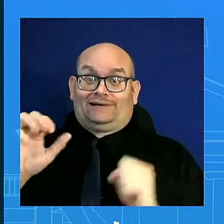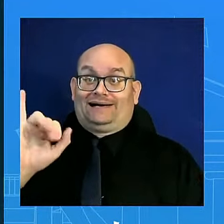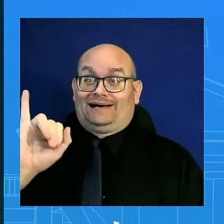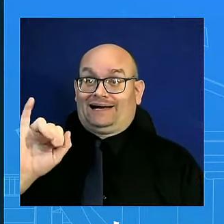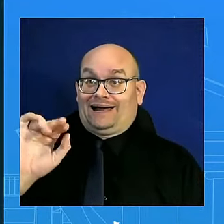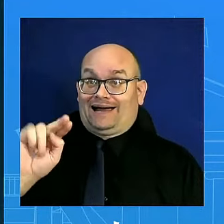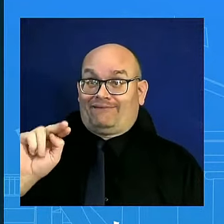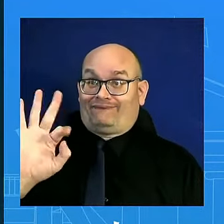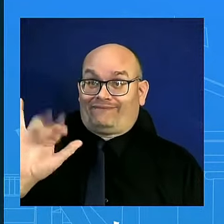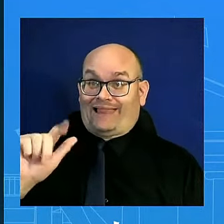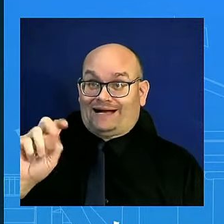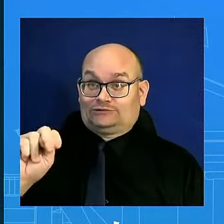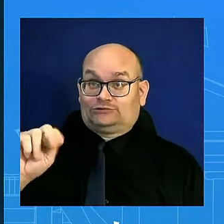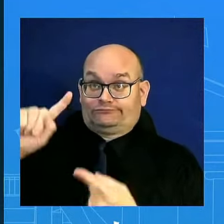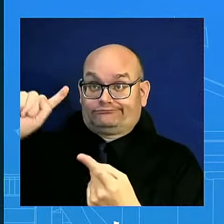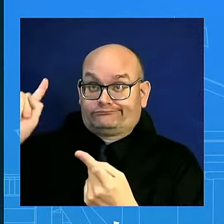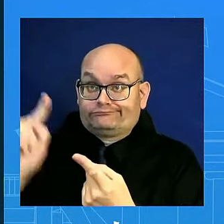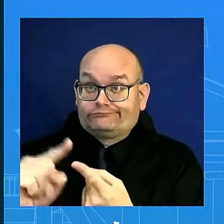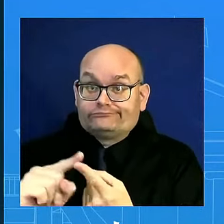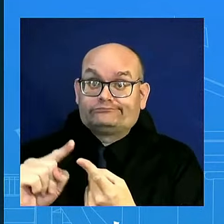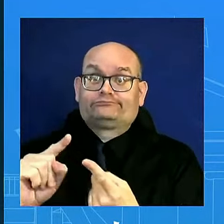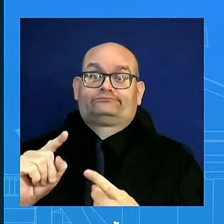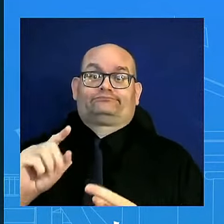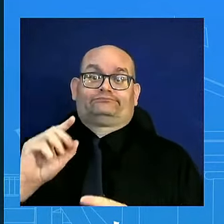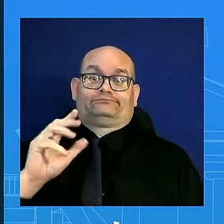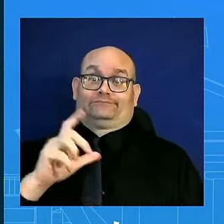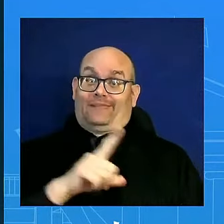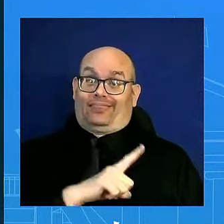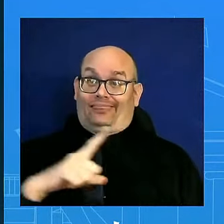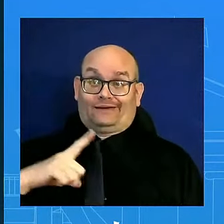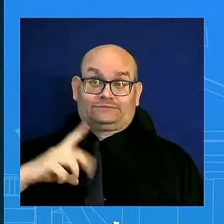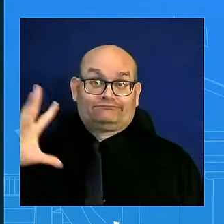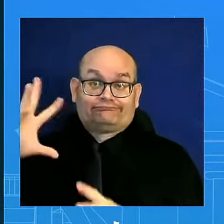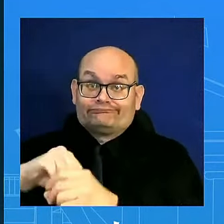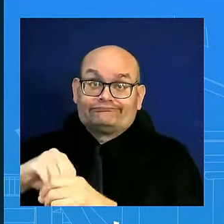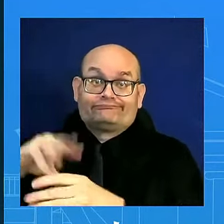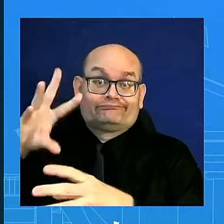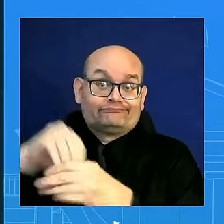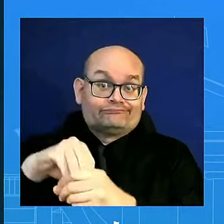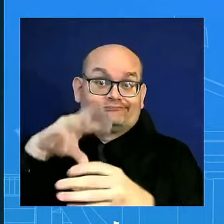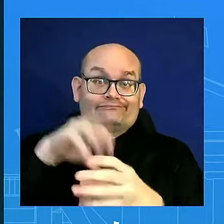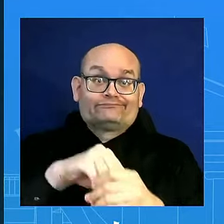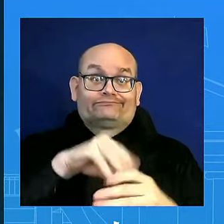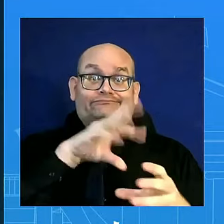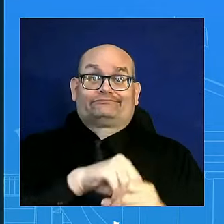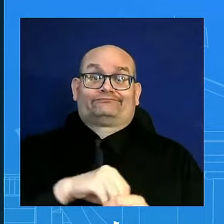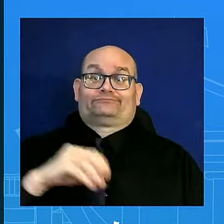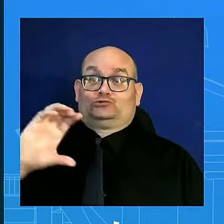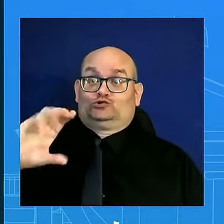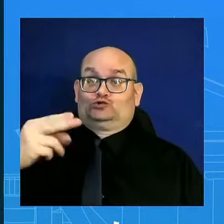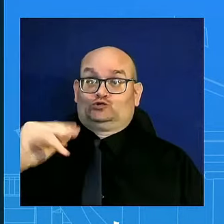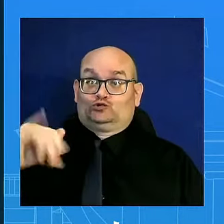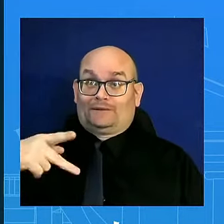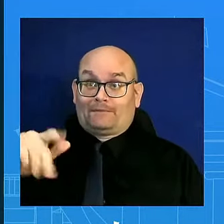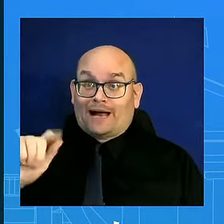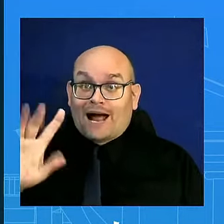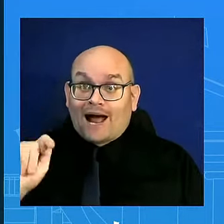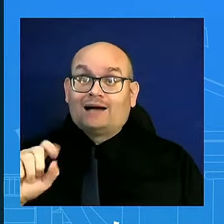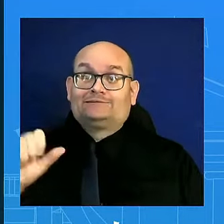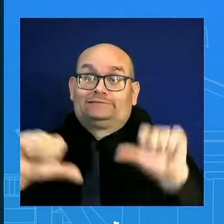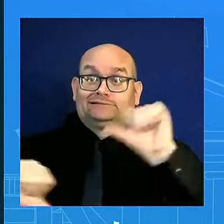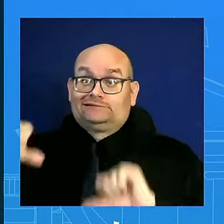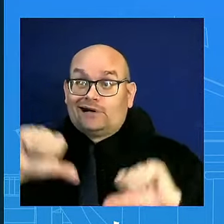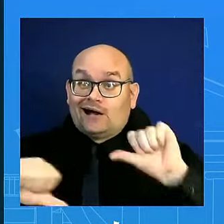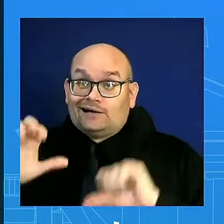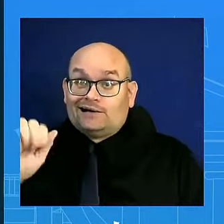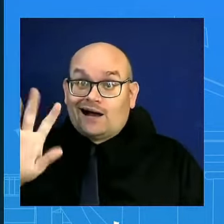those are legislation that she was very involved in. And at the center of those historical piece of legislation, you had equity.